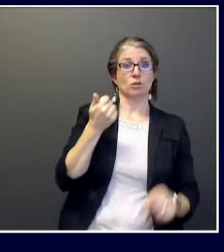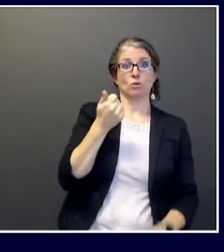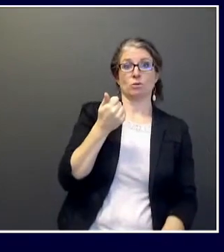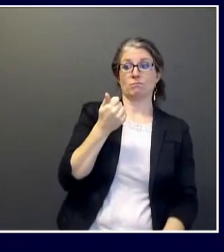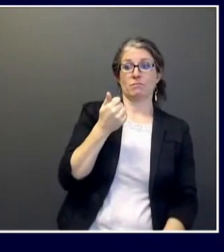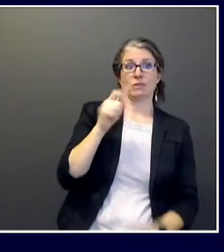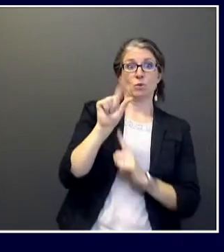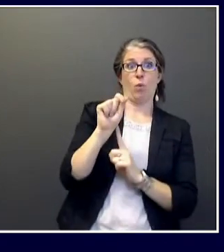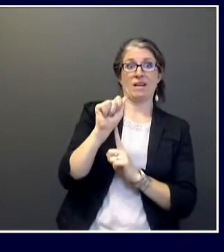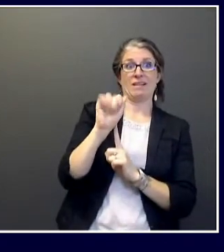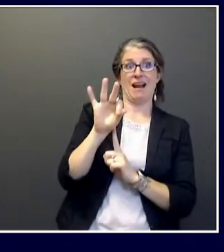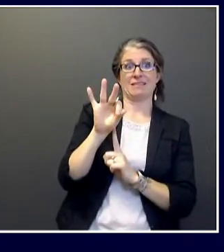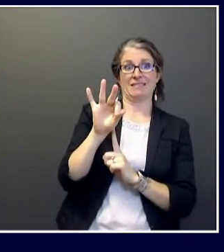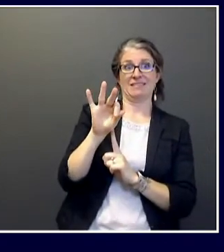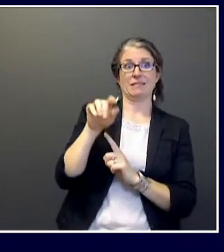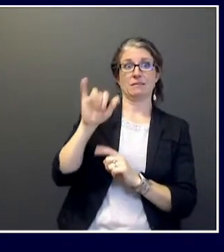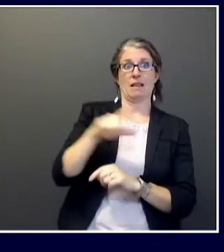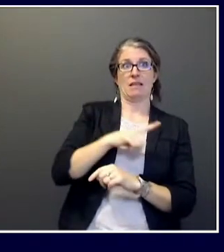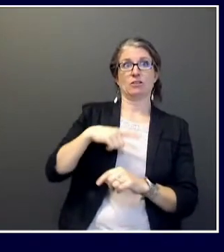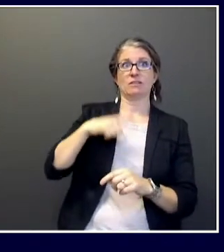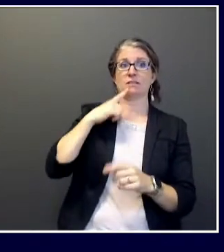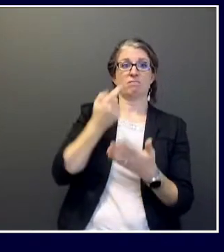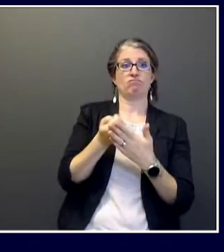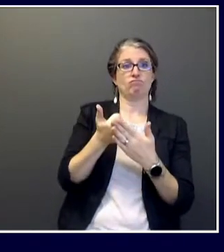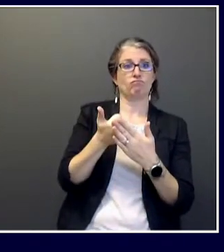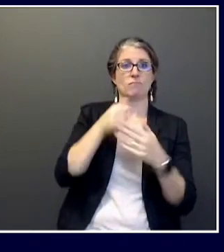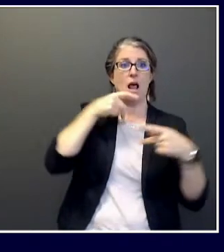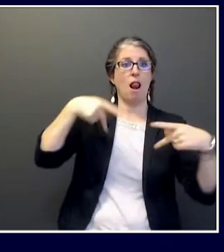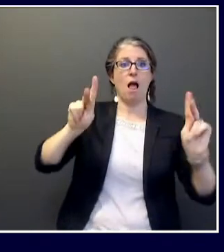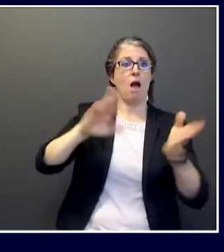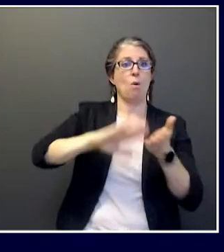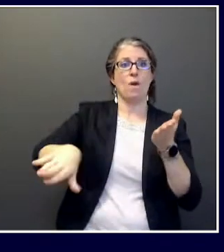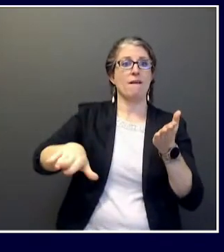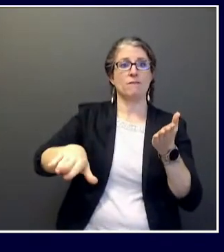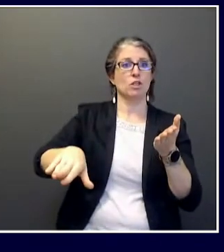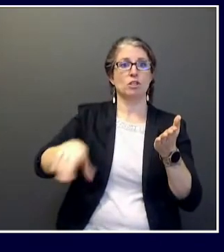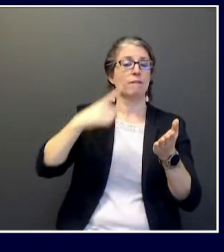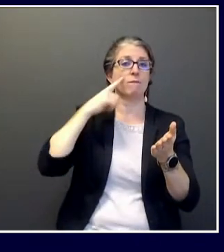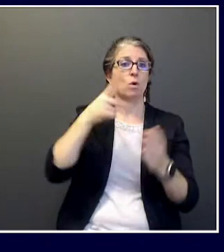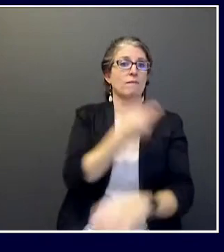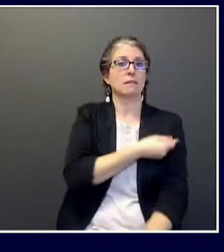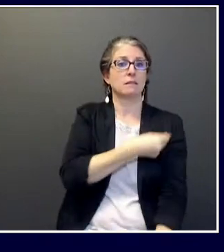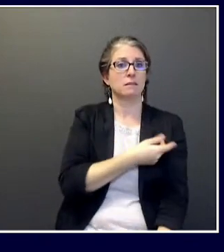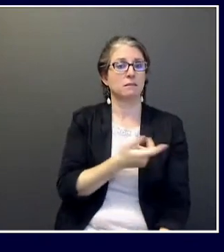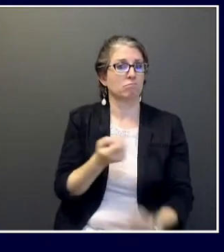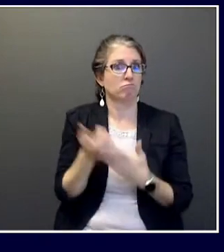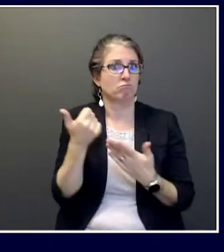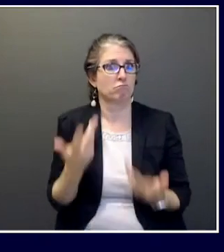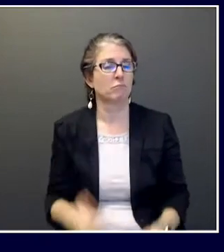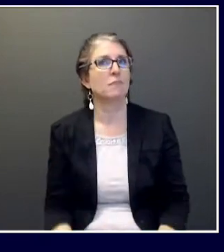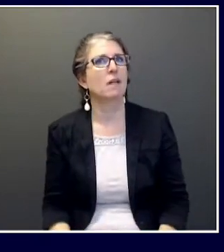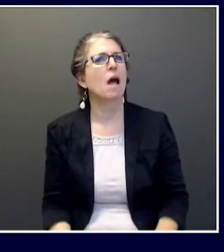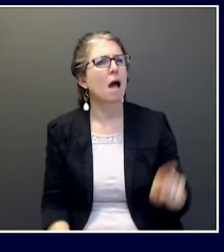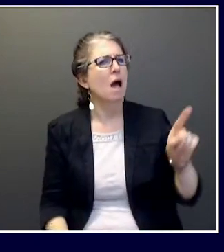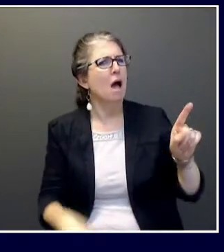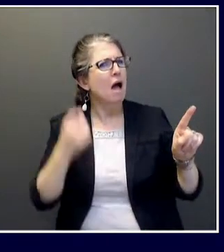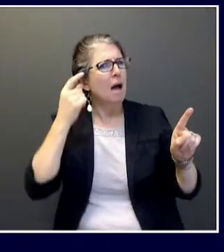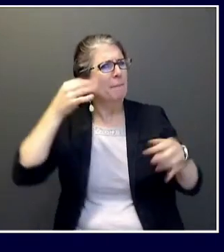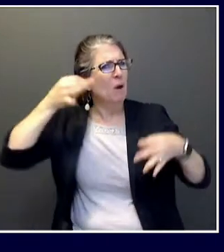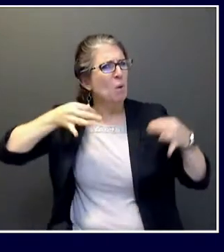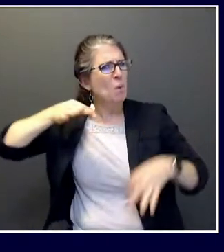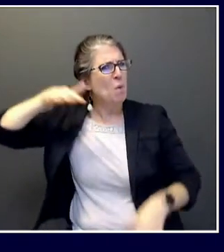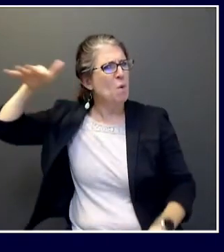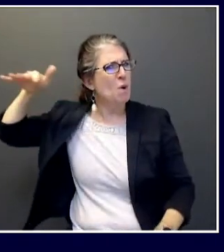Okay. So, the appellate court did effectively uphold the vaccine mandate, did not allow for a